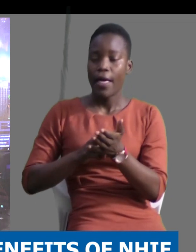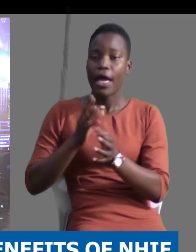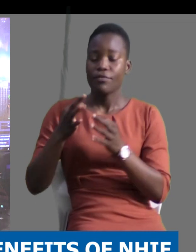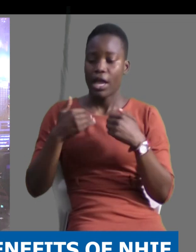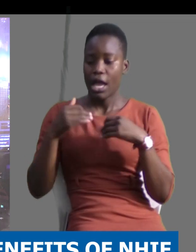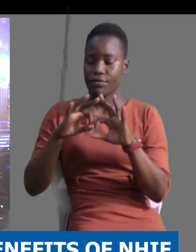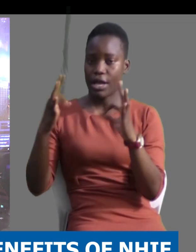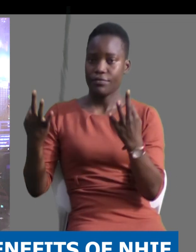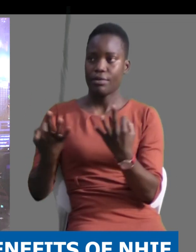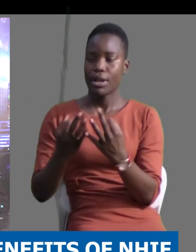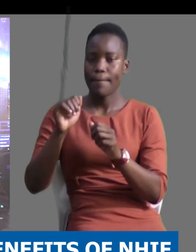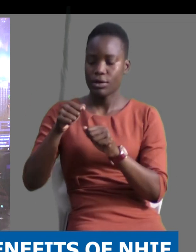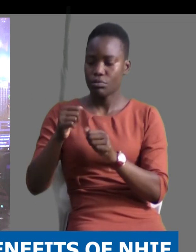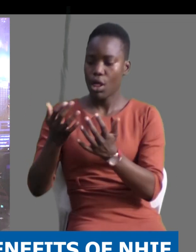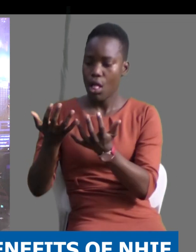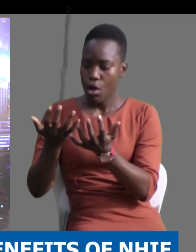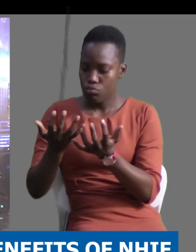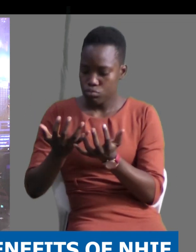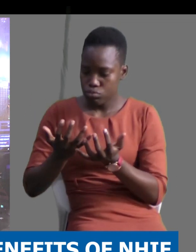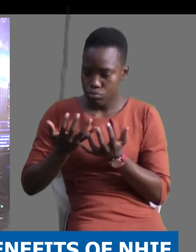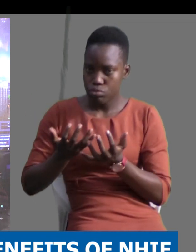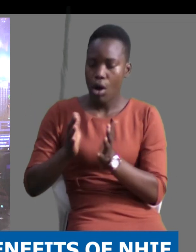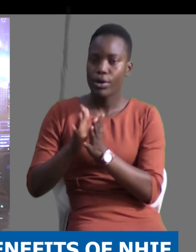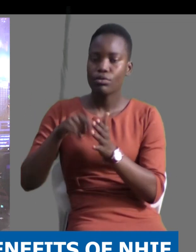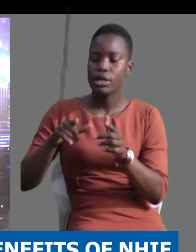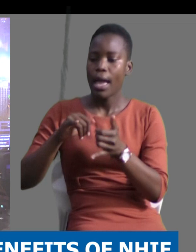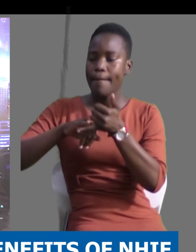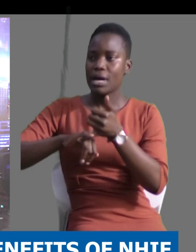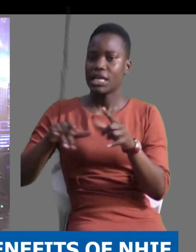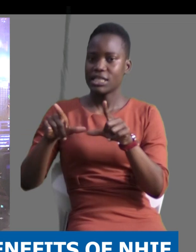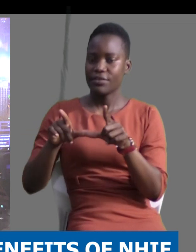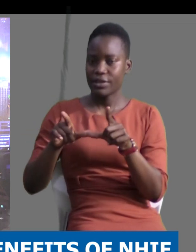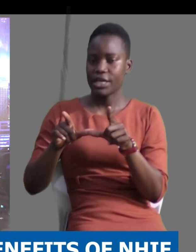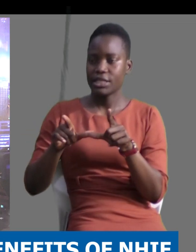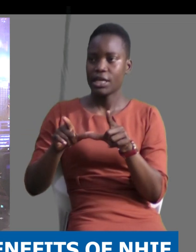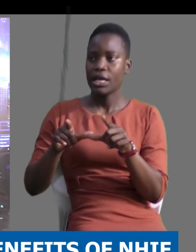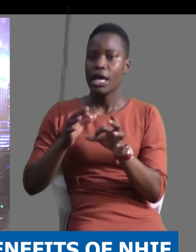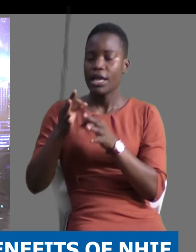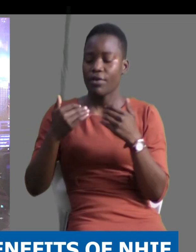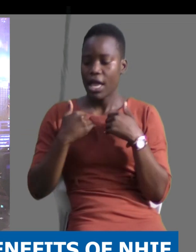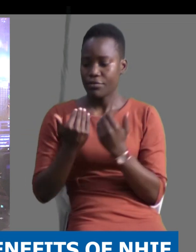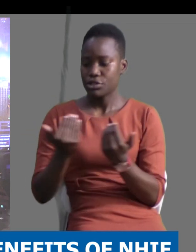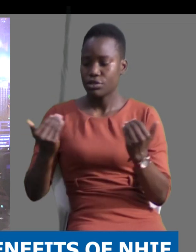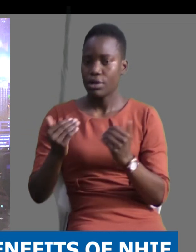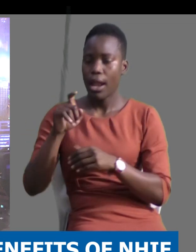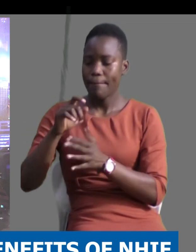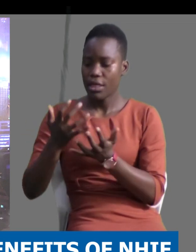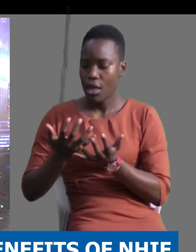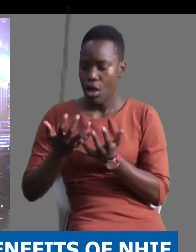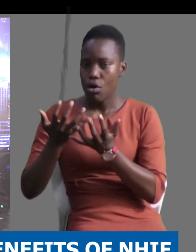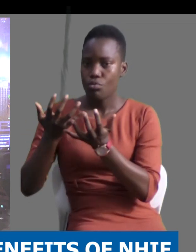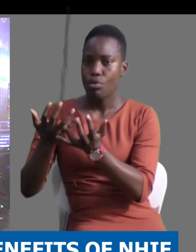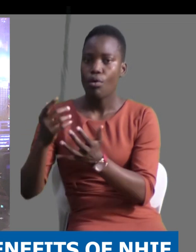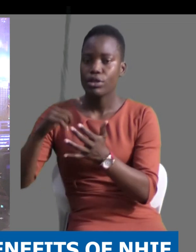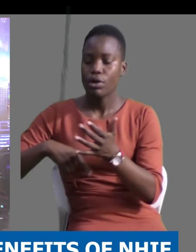do registration, if I have a family, I would come with my marriage certificate. That's if I'm married. If I have any kids,